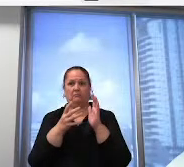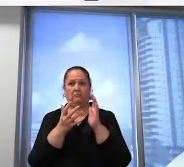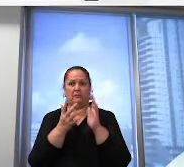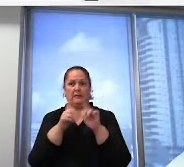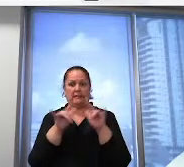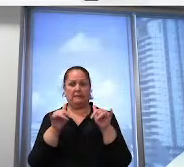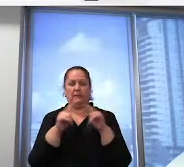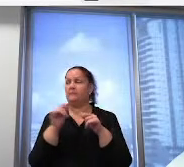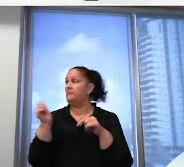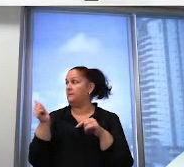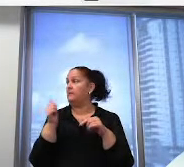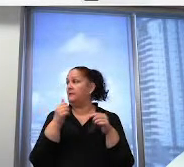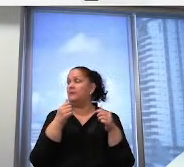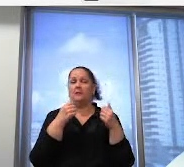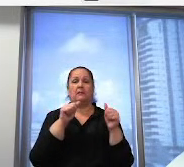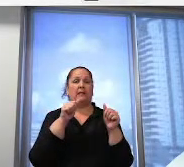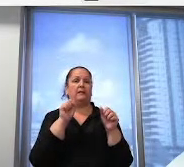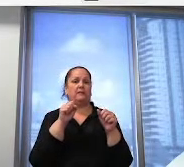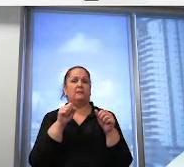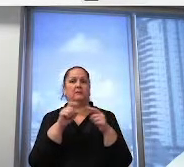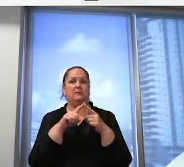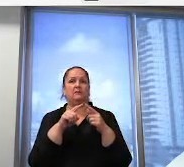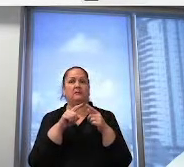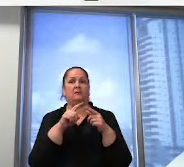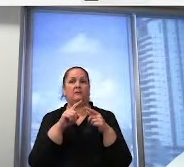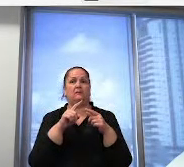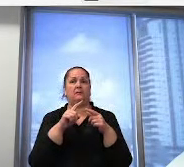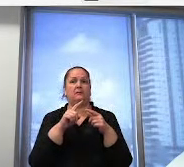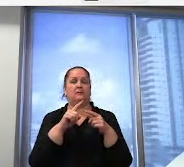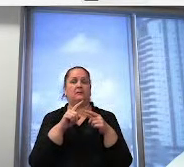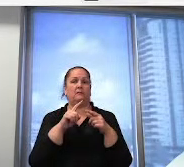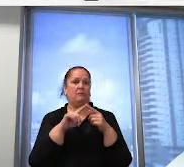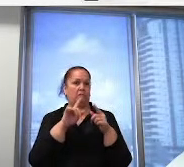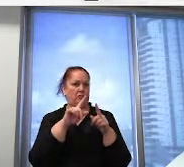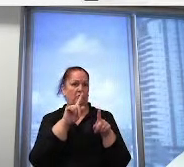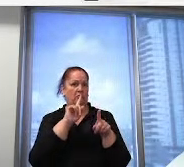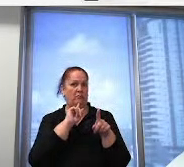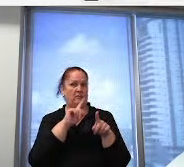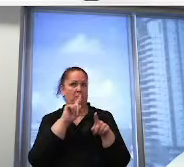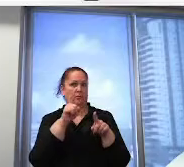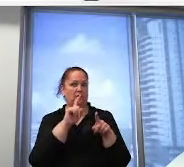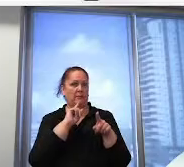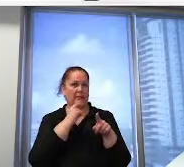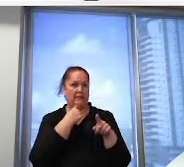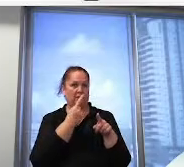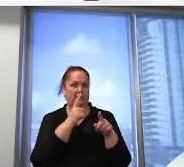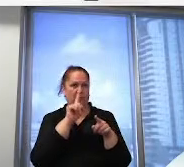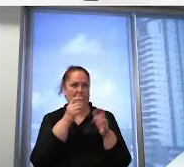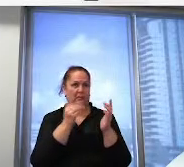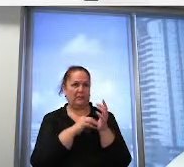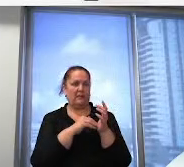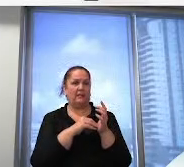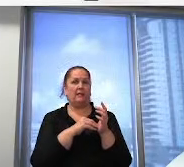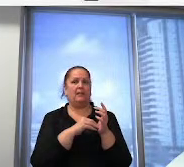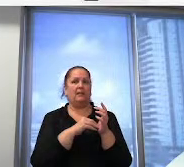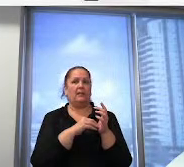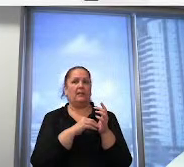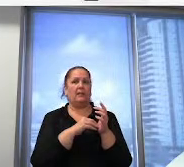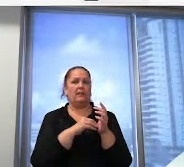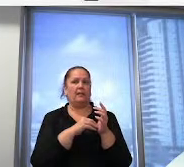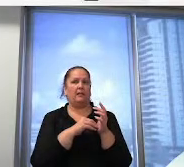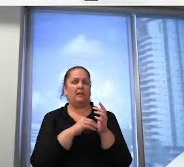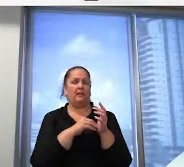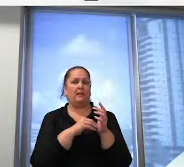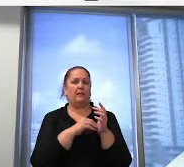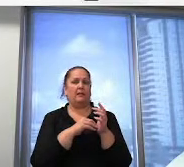management, your goal is to do them both at once. Is that what you're saying? And that's what I'm trying to, what I'm conveying with your question is, and I'll repeat the question again,